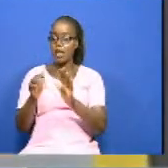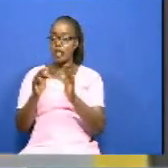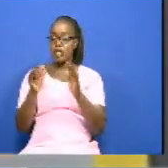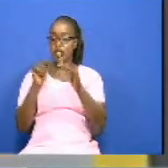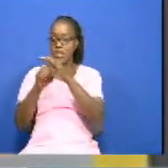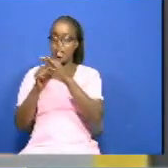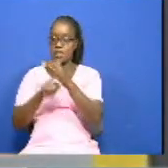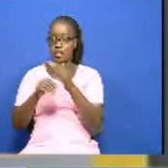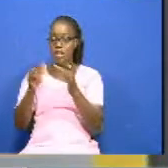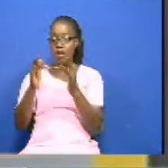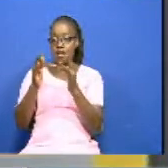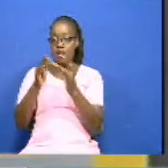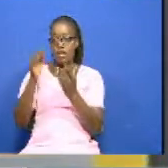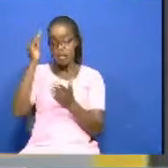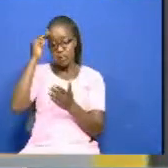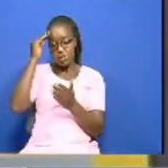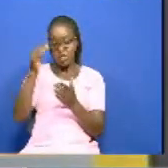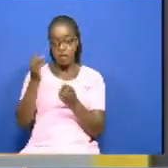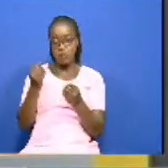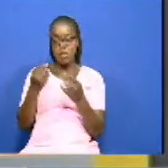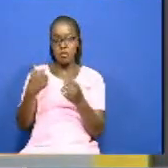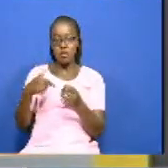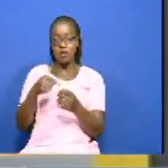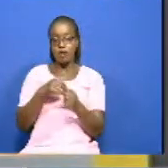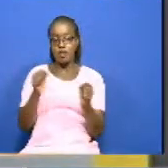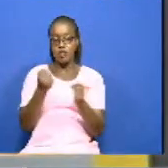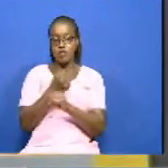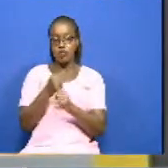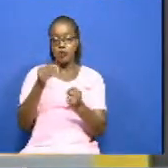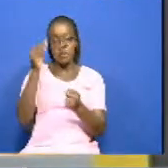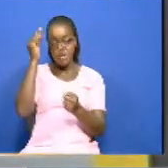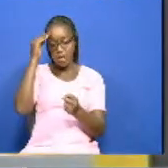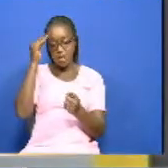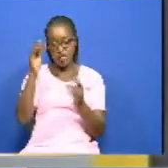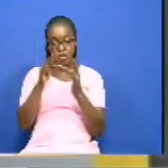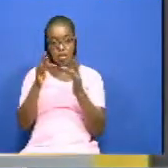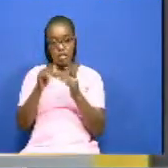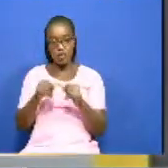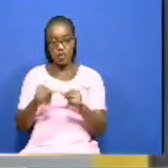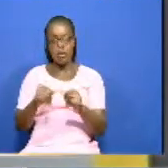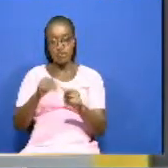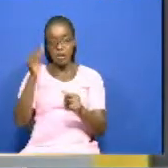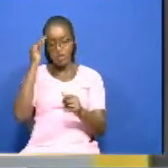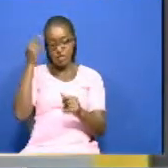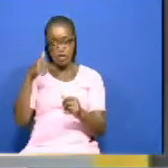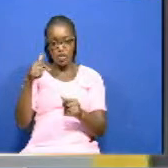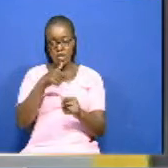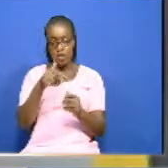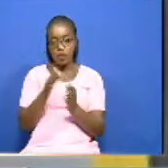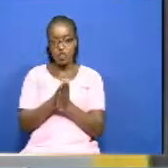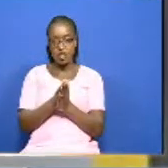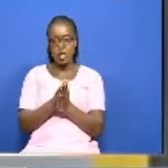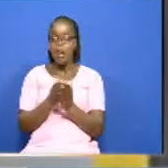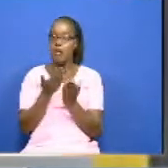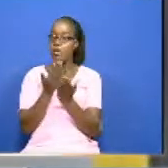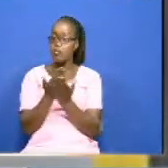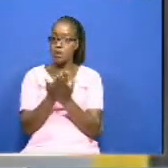online education, many of us were unable to study online and continue with our education. Our